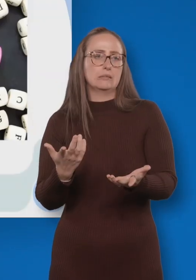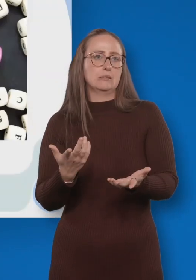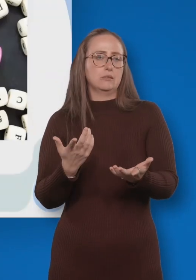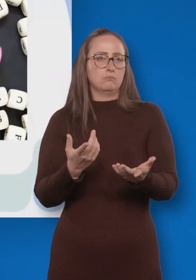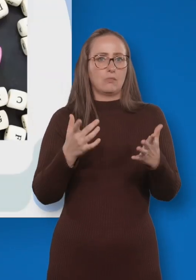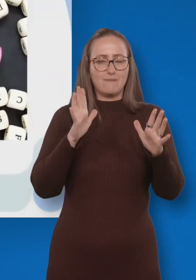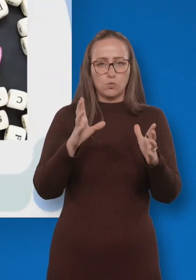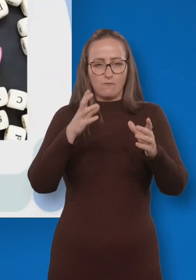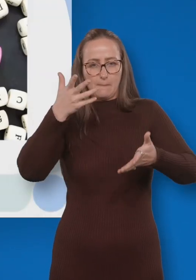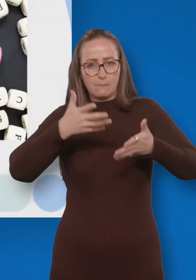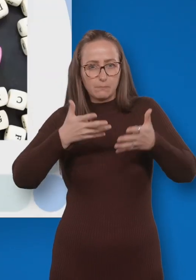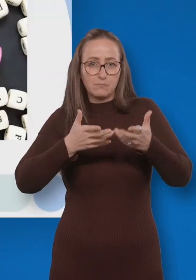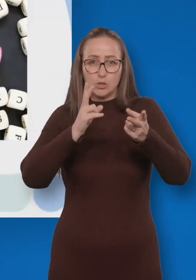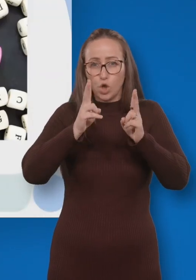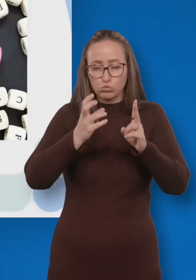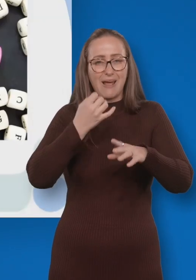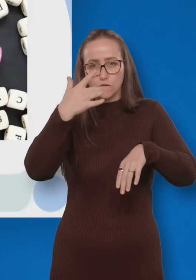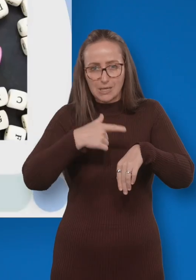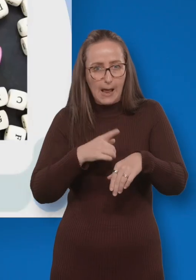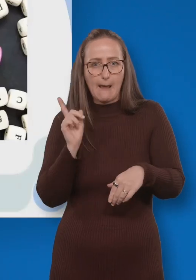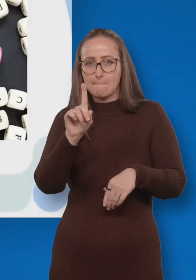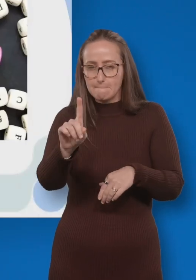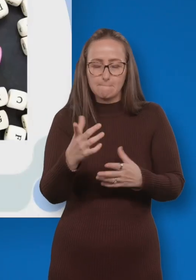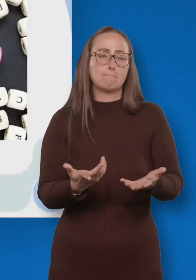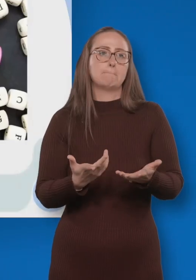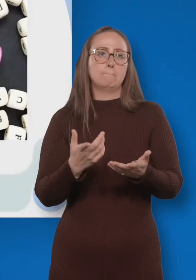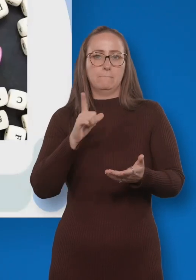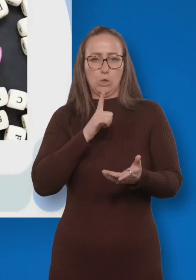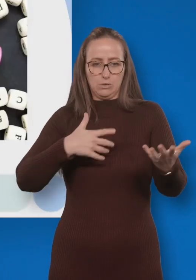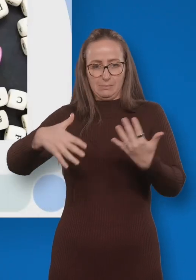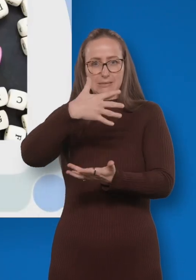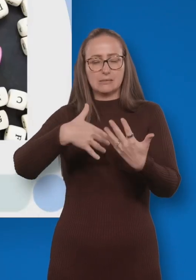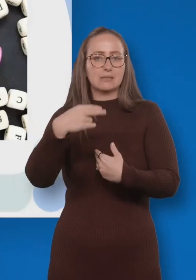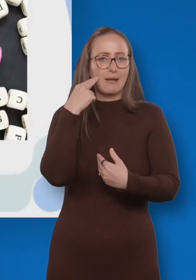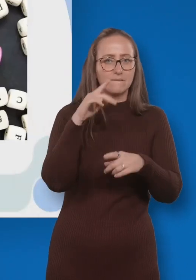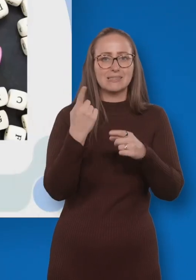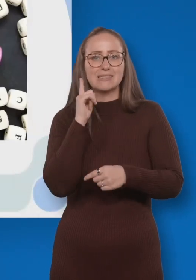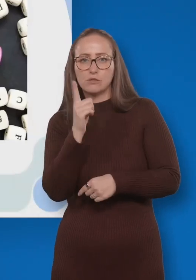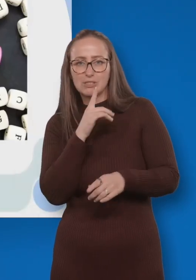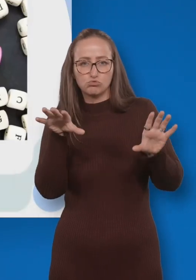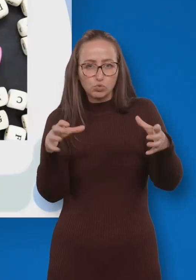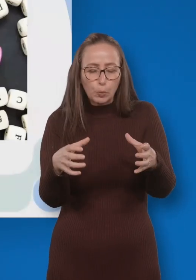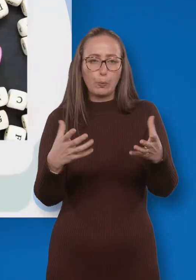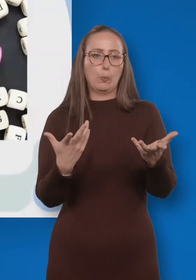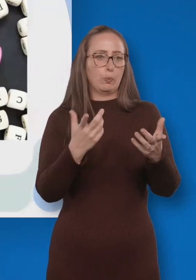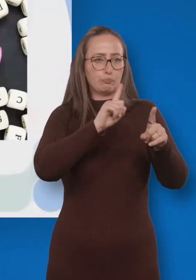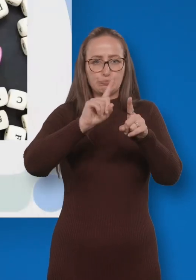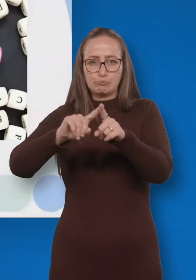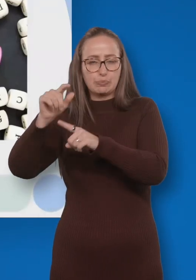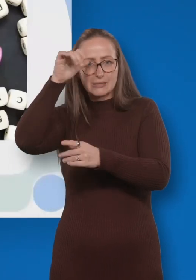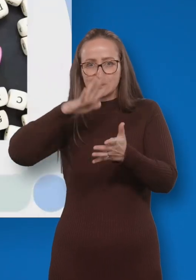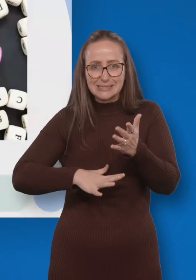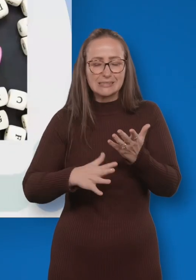how much can we, you know, we have to have BSL interpreters every single time we meet, because we have a mixed deaf hearing group with a range of